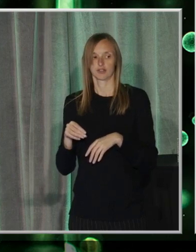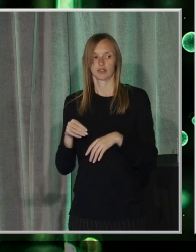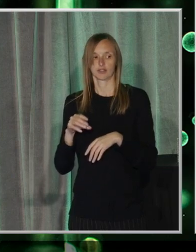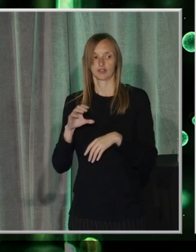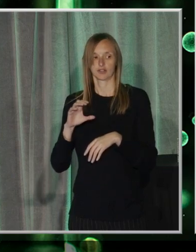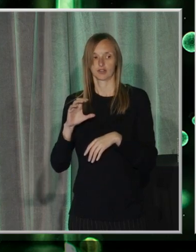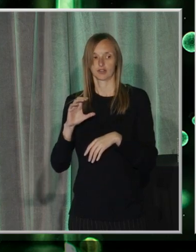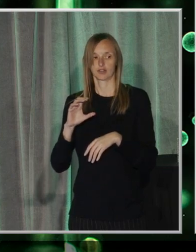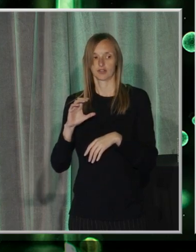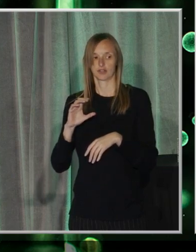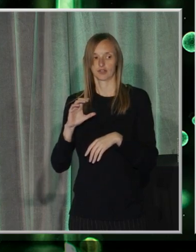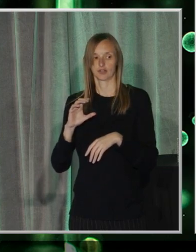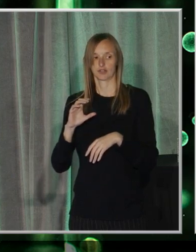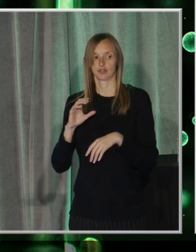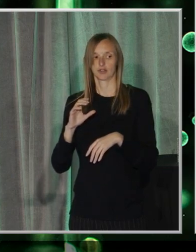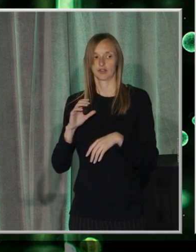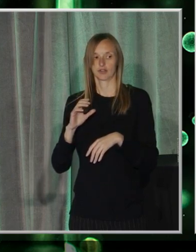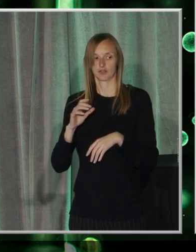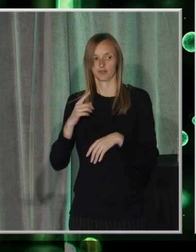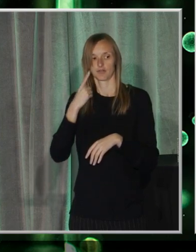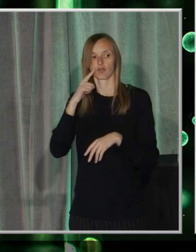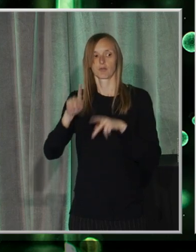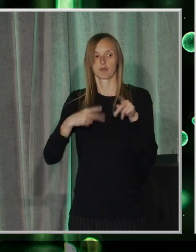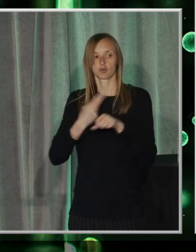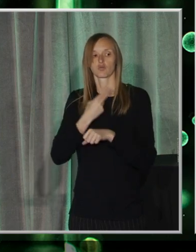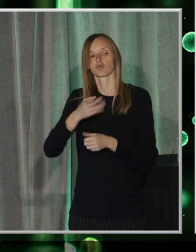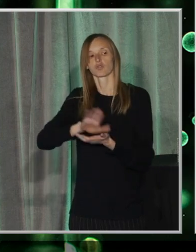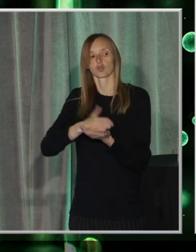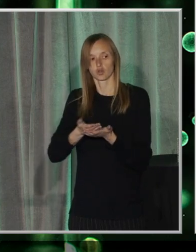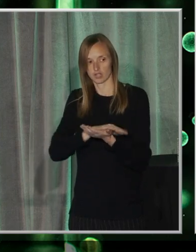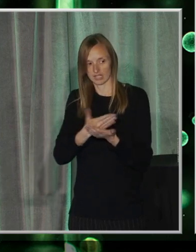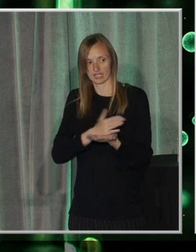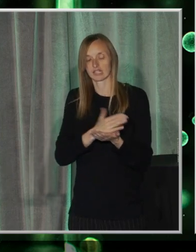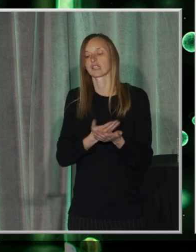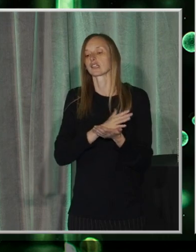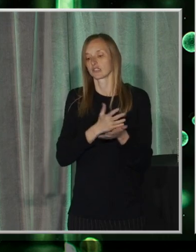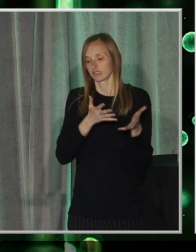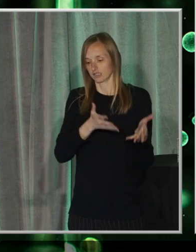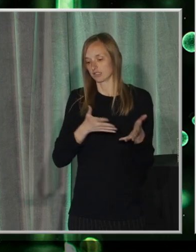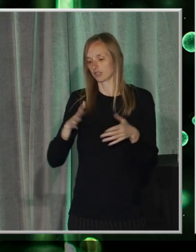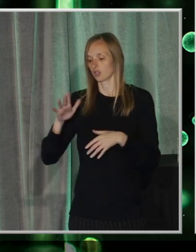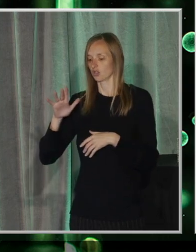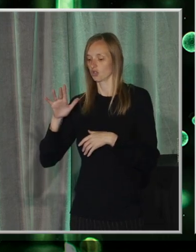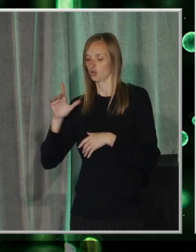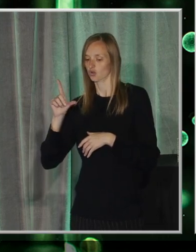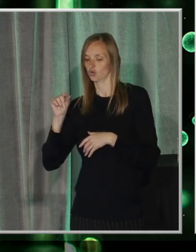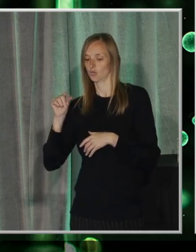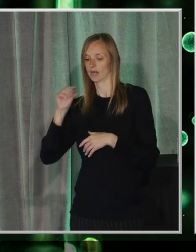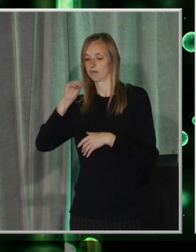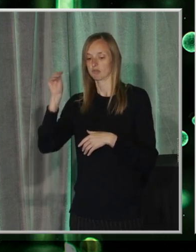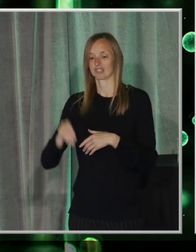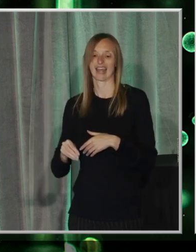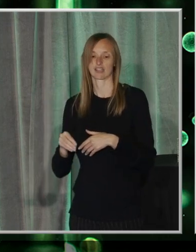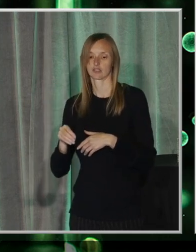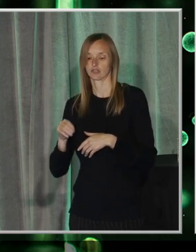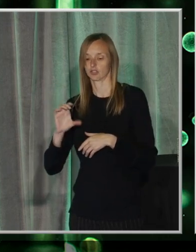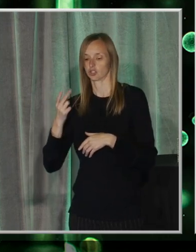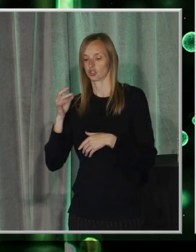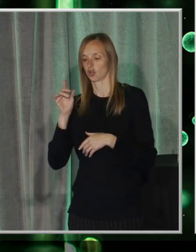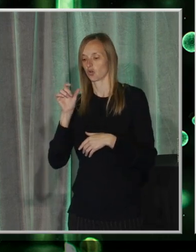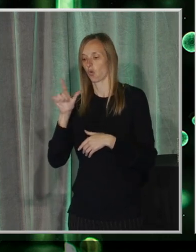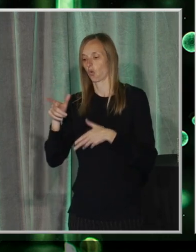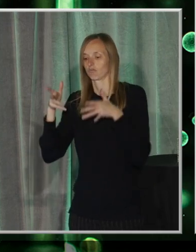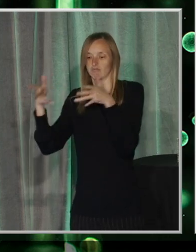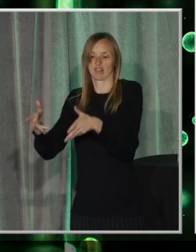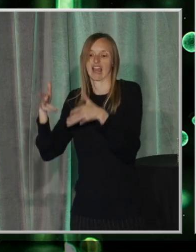while they are cooking. But after cooking, there's 20% of charcoals that is left behind where they are